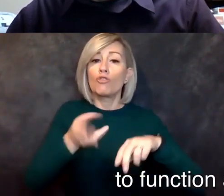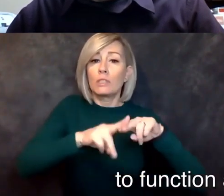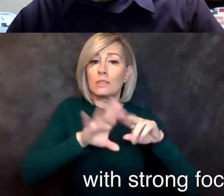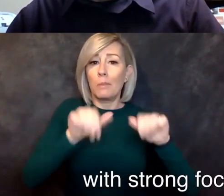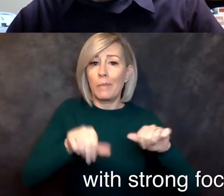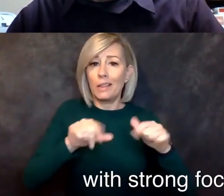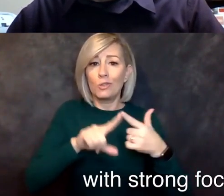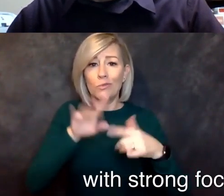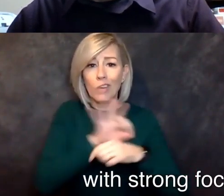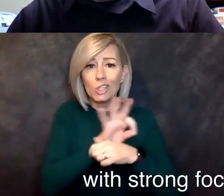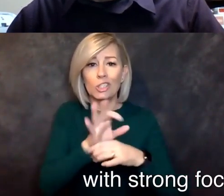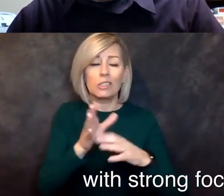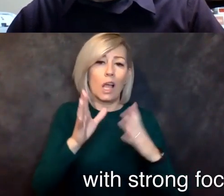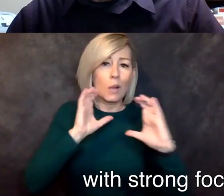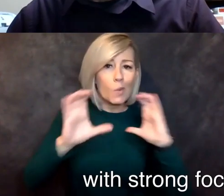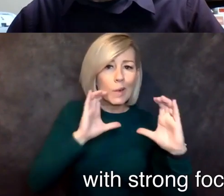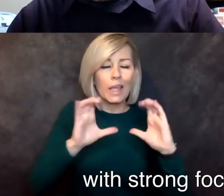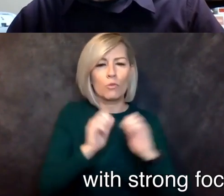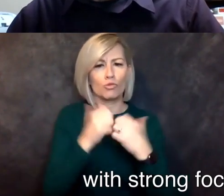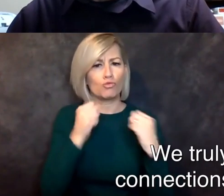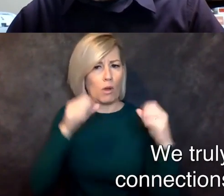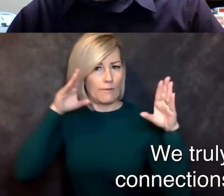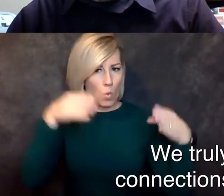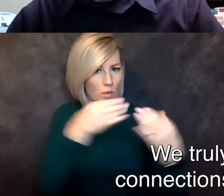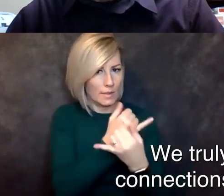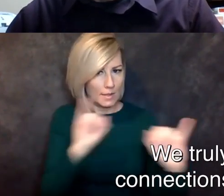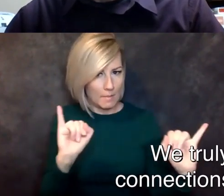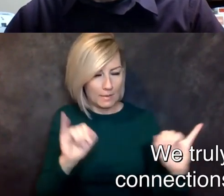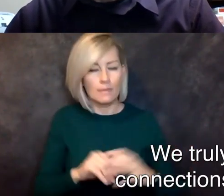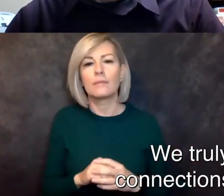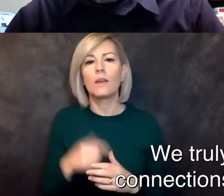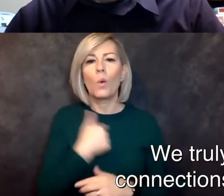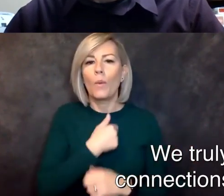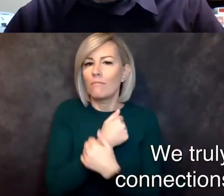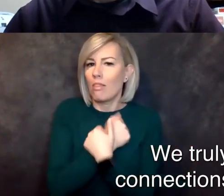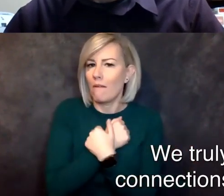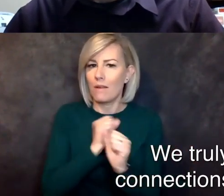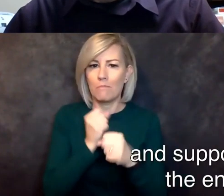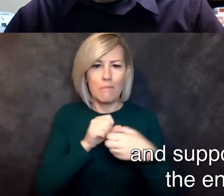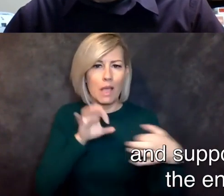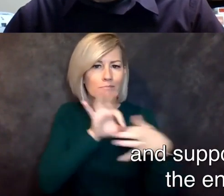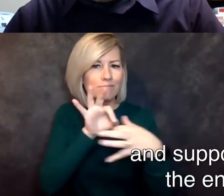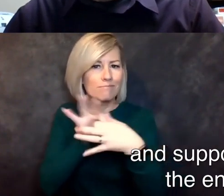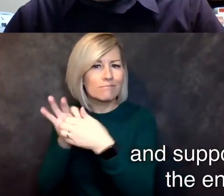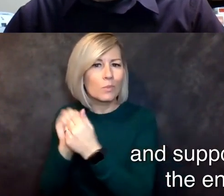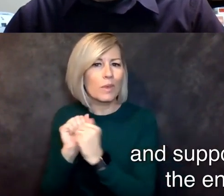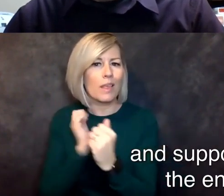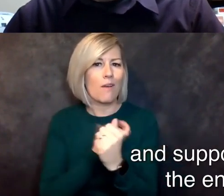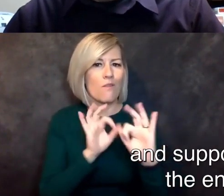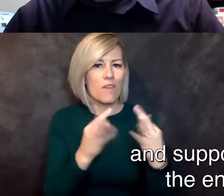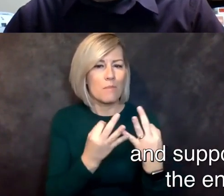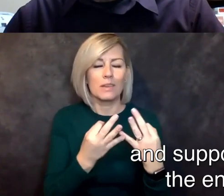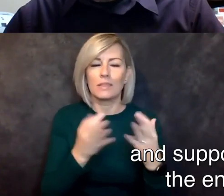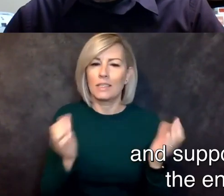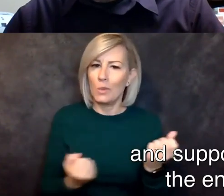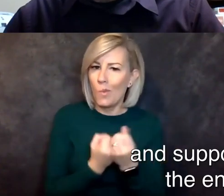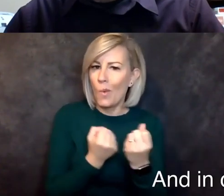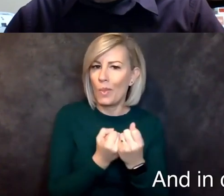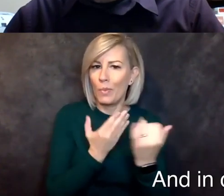communicate with strong focus on independence. We truly love to make connections with our families and support them through the entire process.